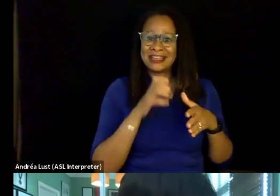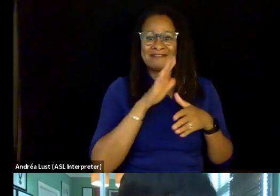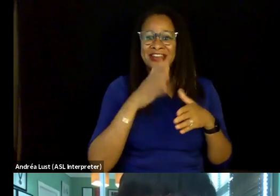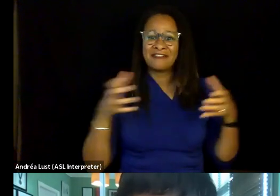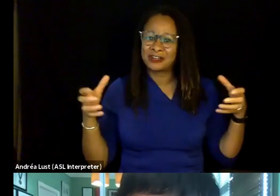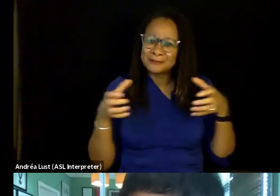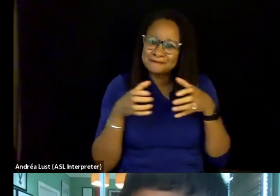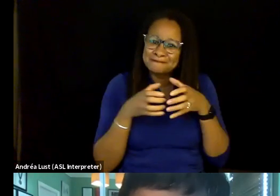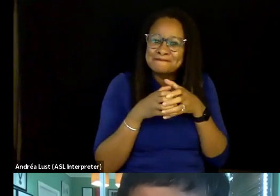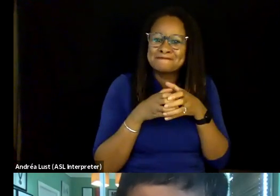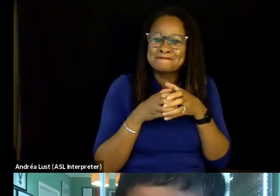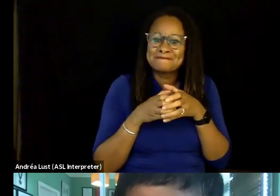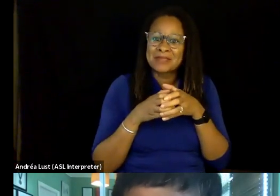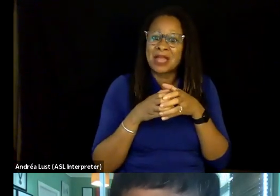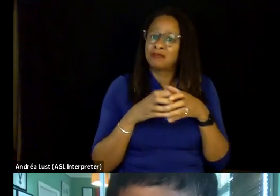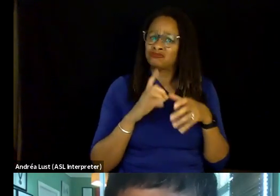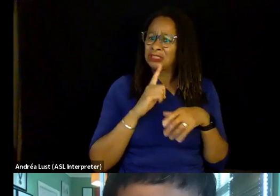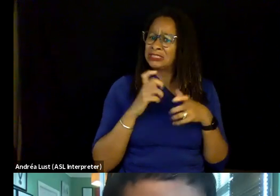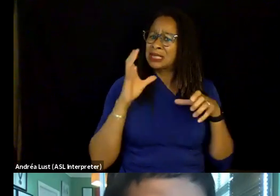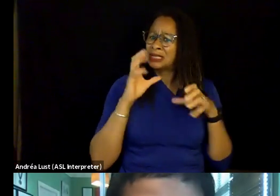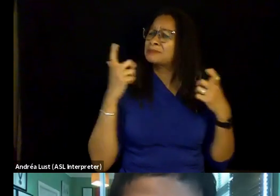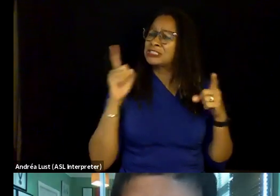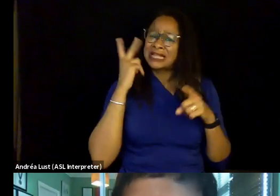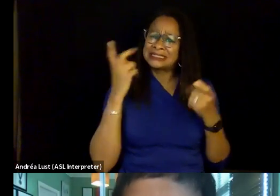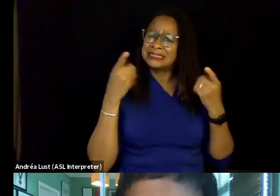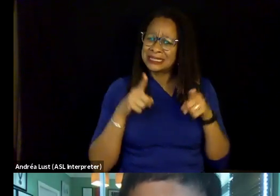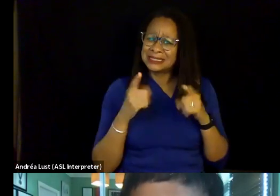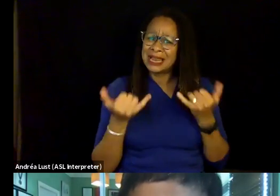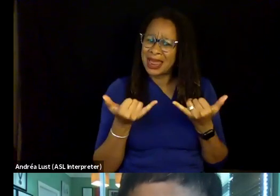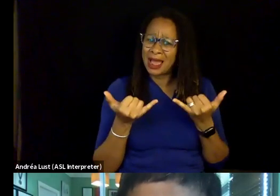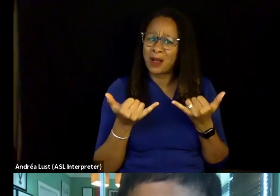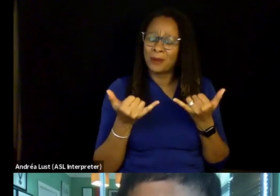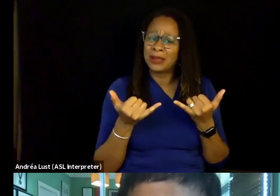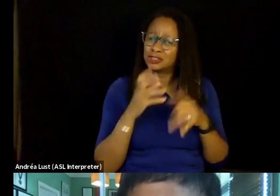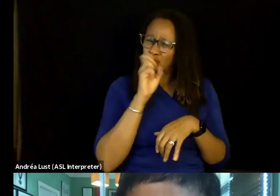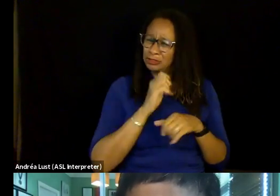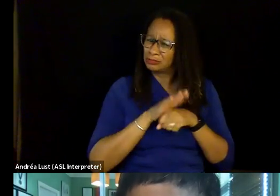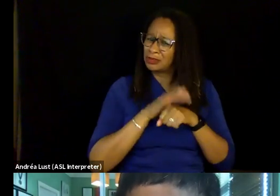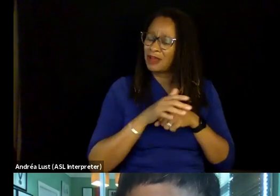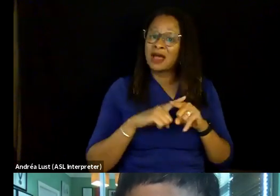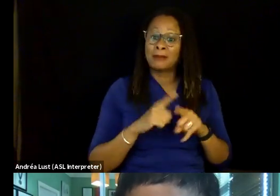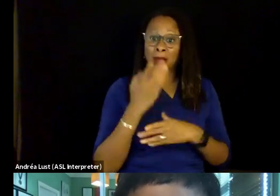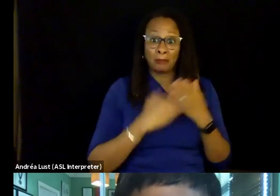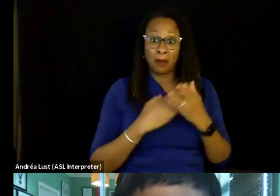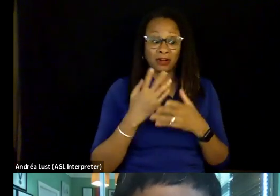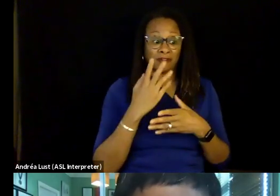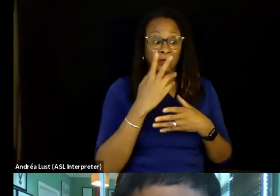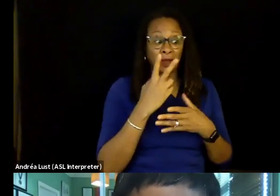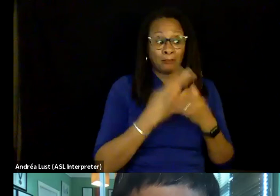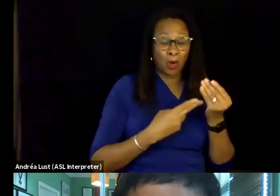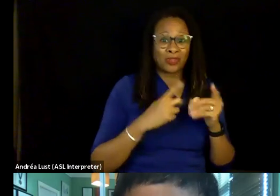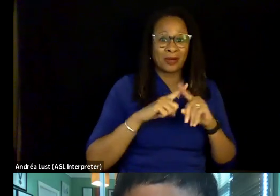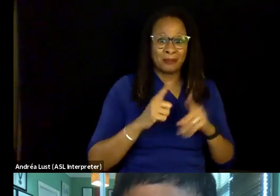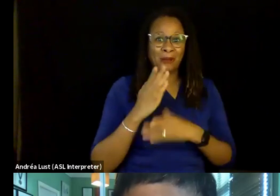as much as they're doing now, strangely enough, I think. So, you know, when you're part of both but neither,